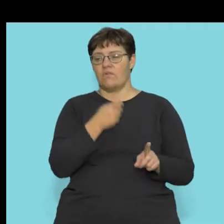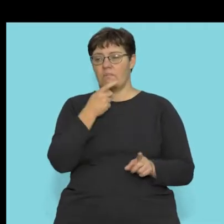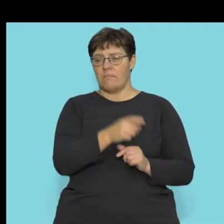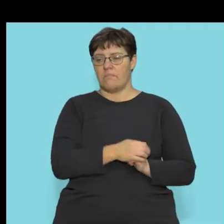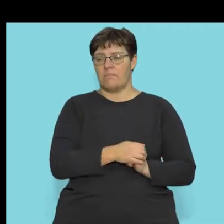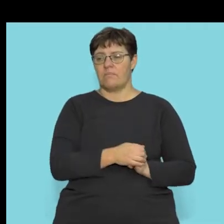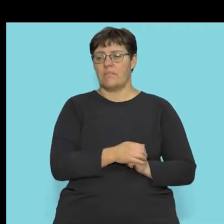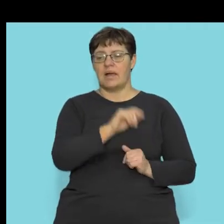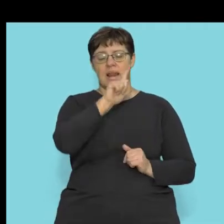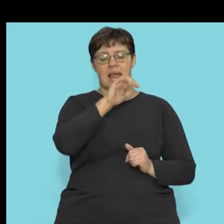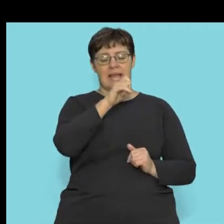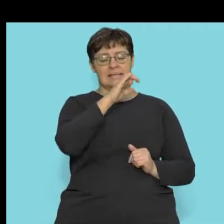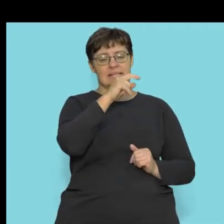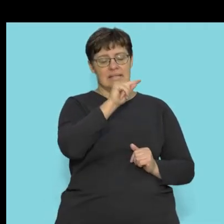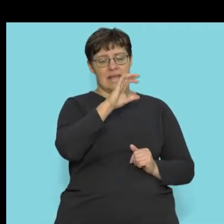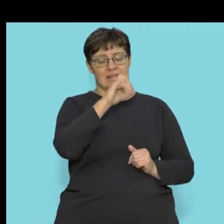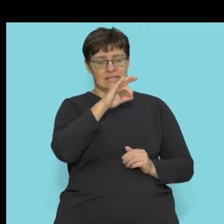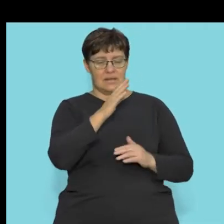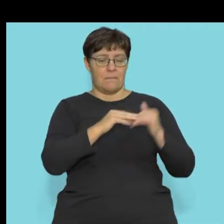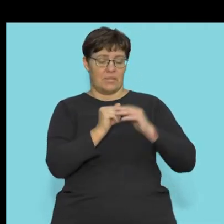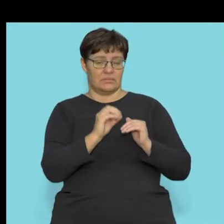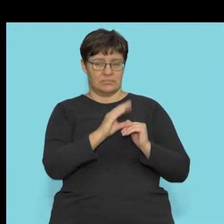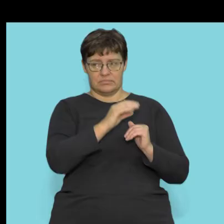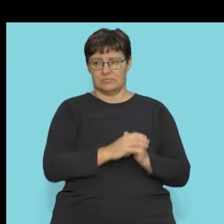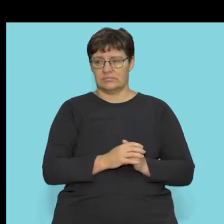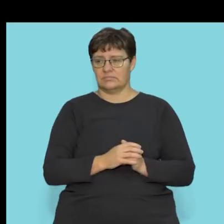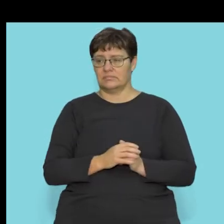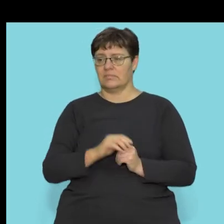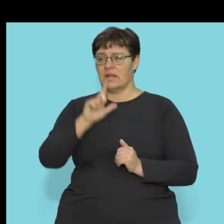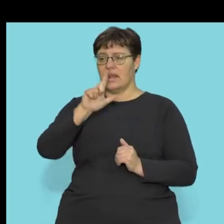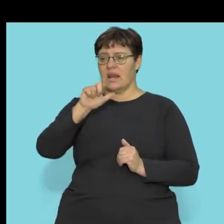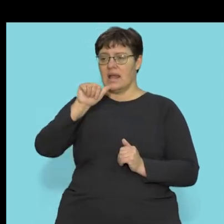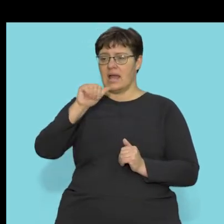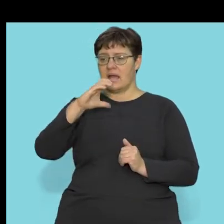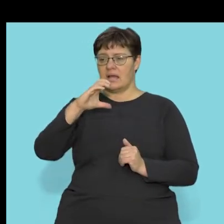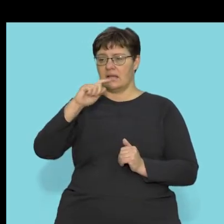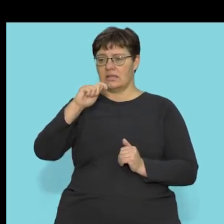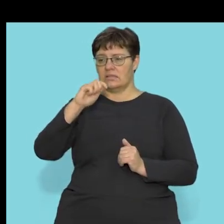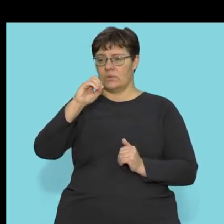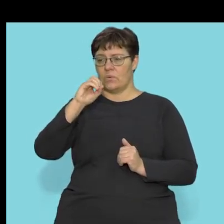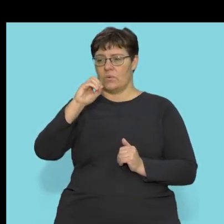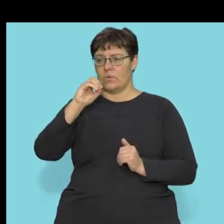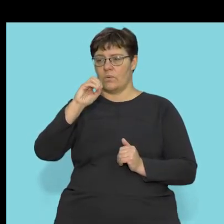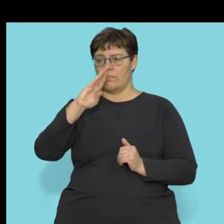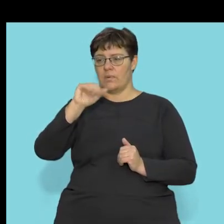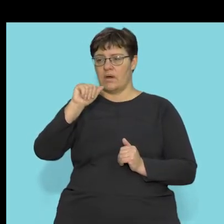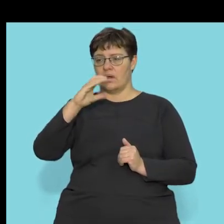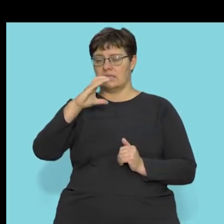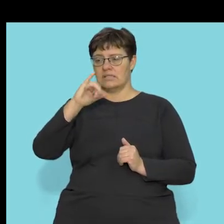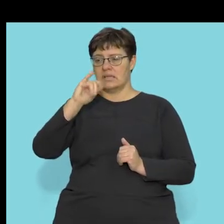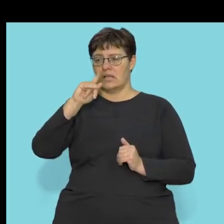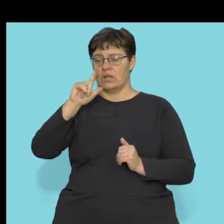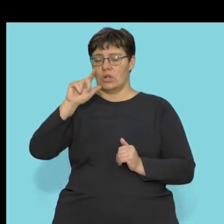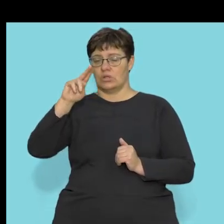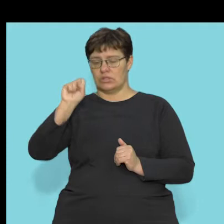from lactic acid buildup. We also know that lactobacillus can produce